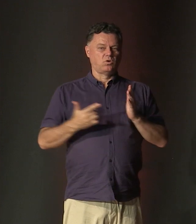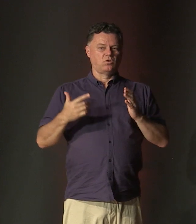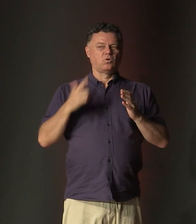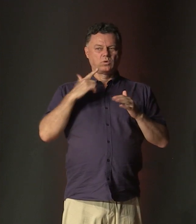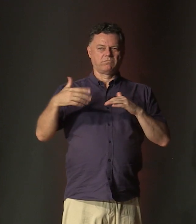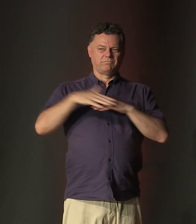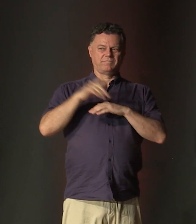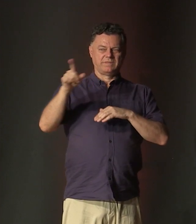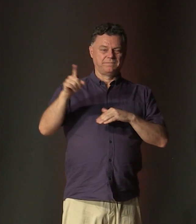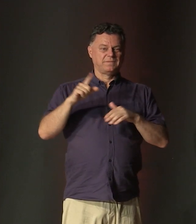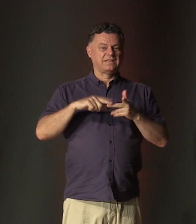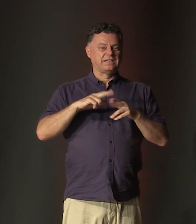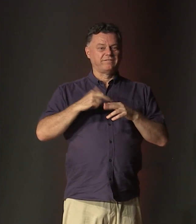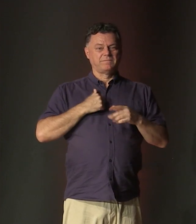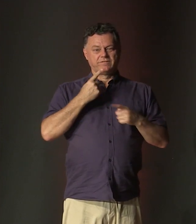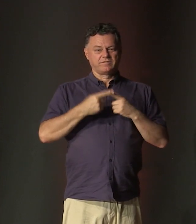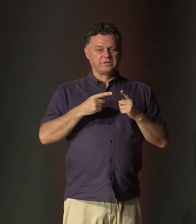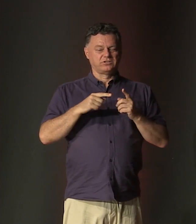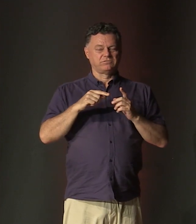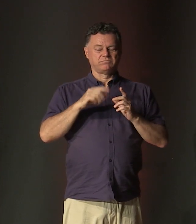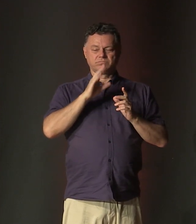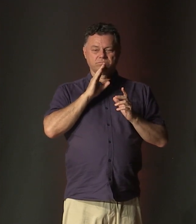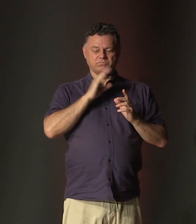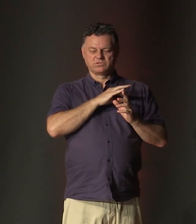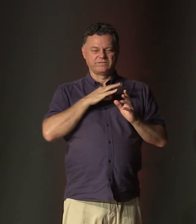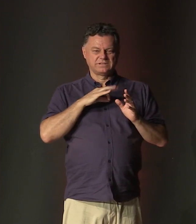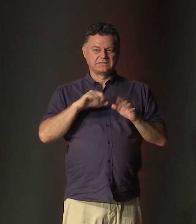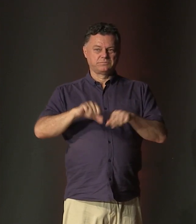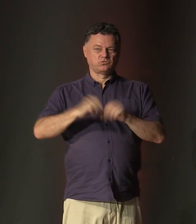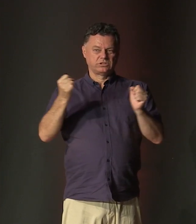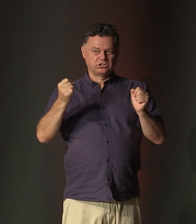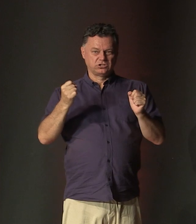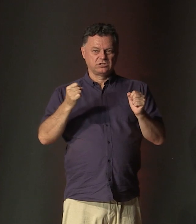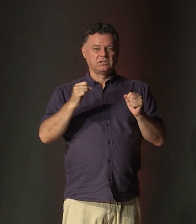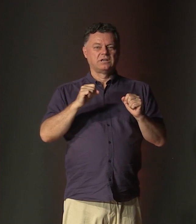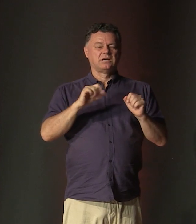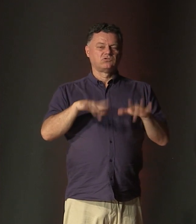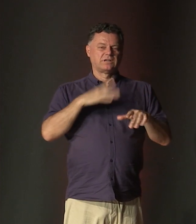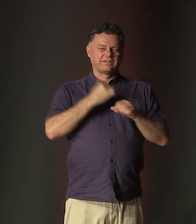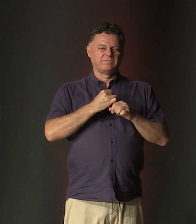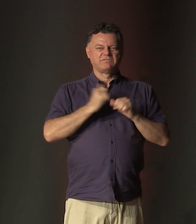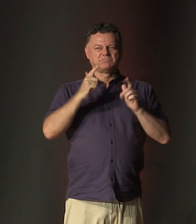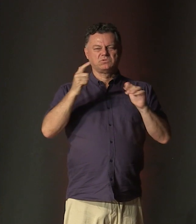single time they breach your privacy. But more needs to be done.